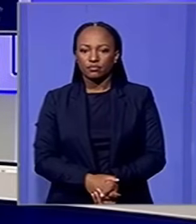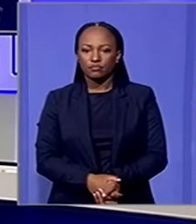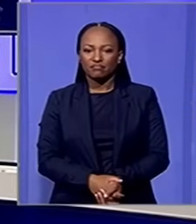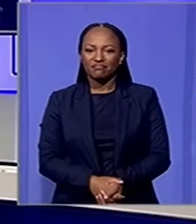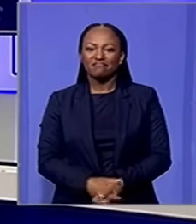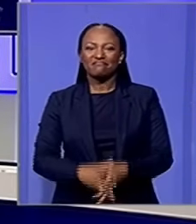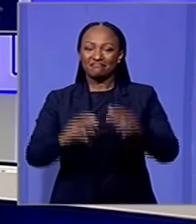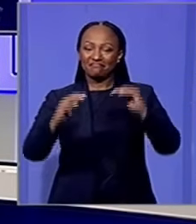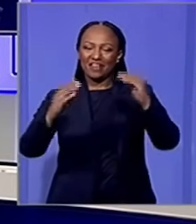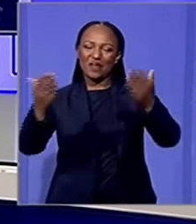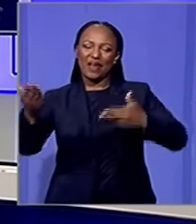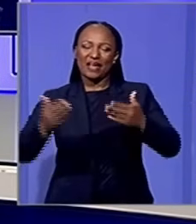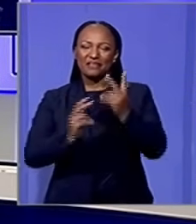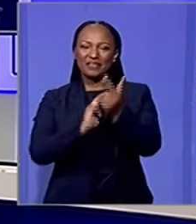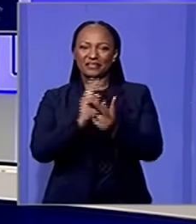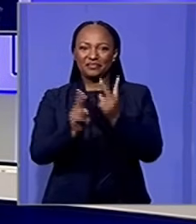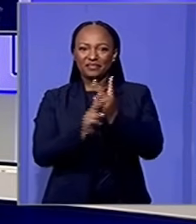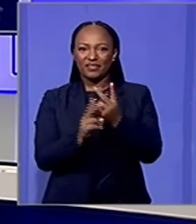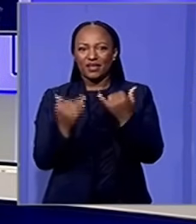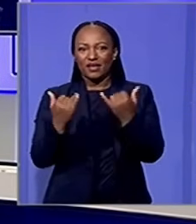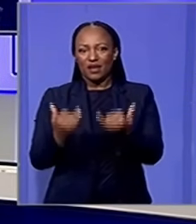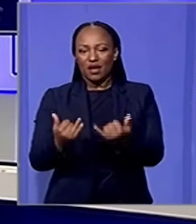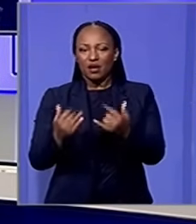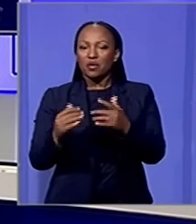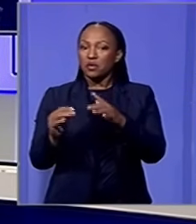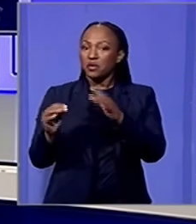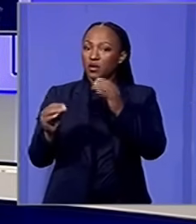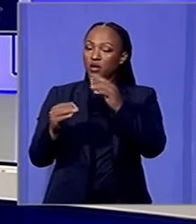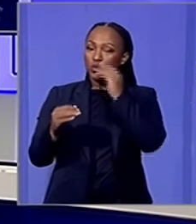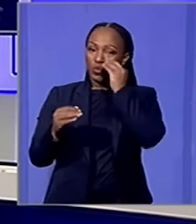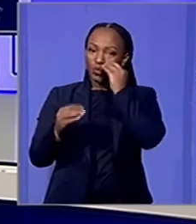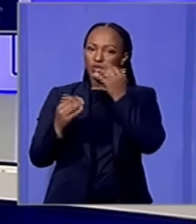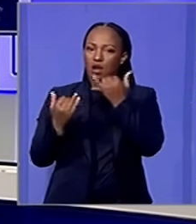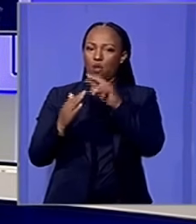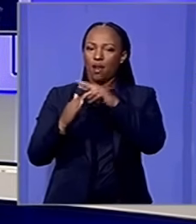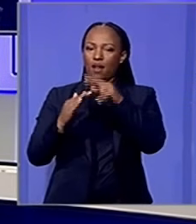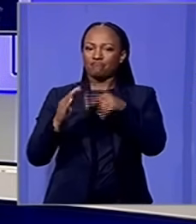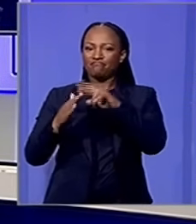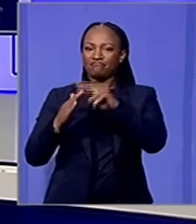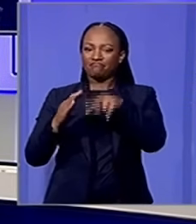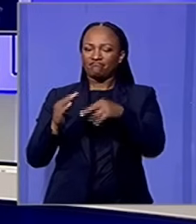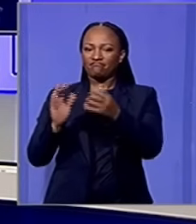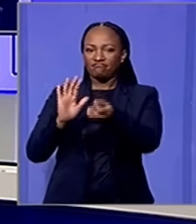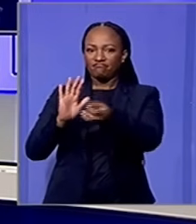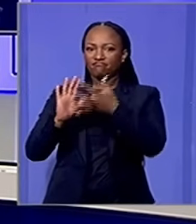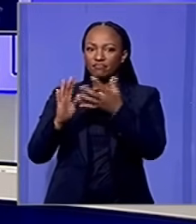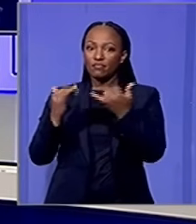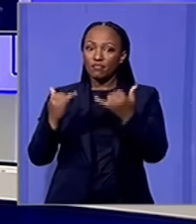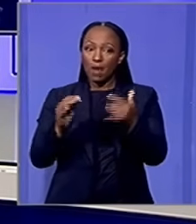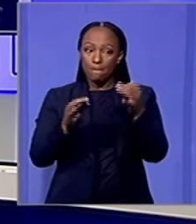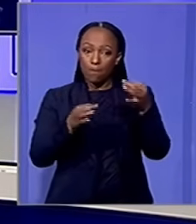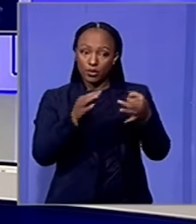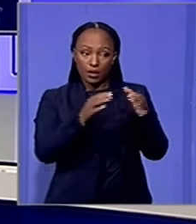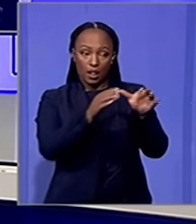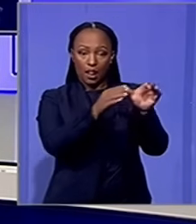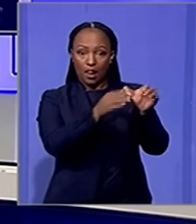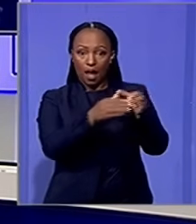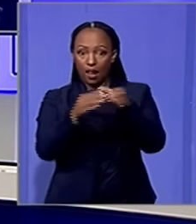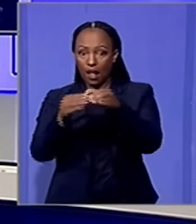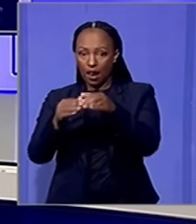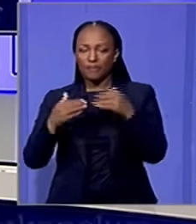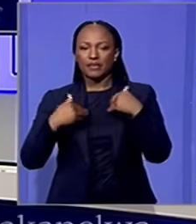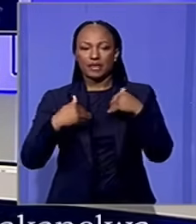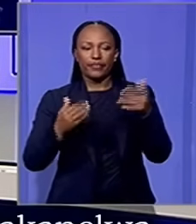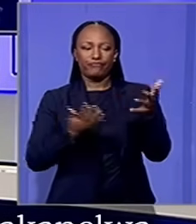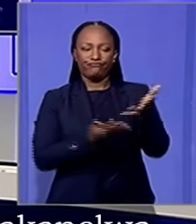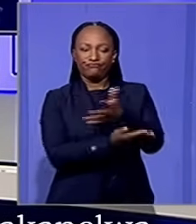Bešong re sa le amogela ge dipoelo tša mafelelo di rothela mekgatlo ya sepolotiki e swanela ke go thoma dipoledišano tša pušo ya mohlakanelwa ka